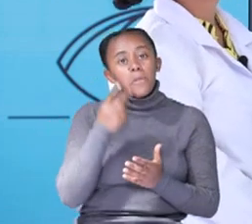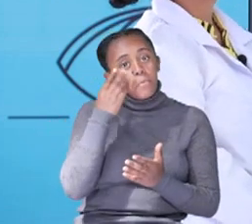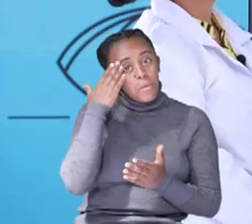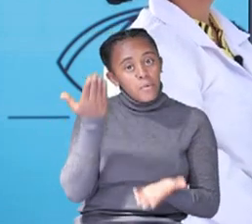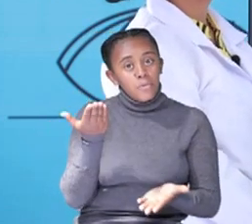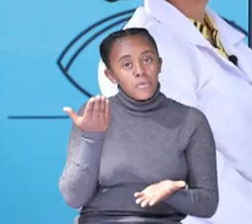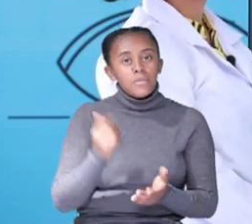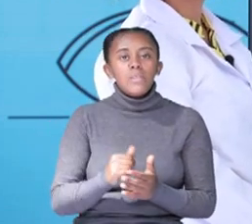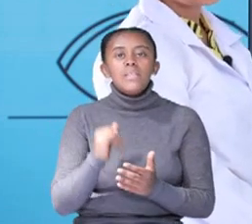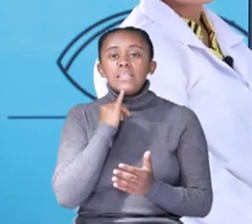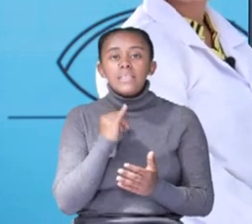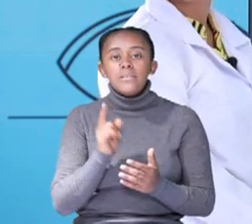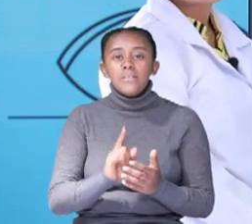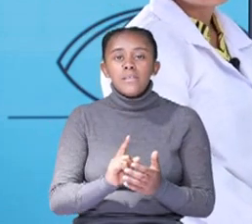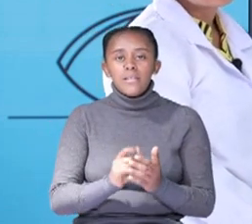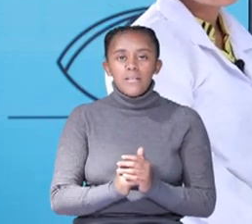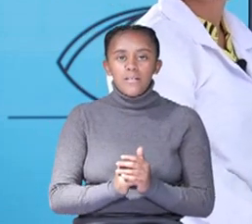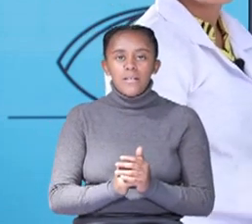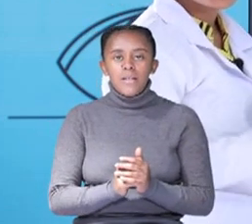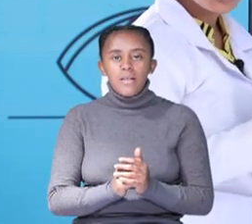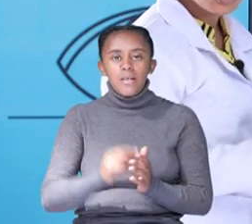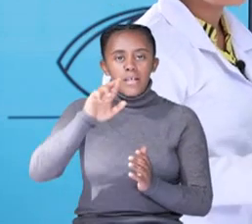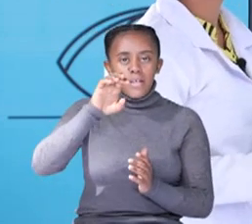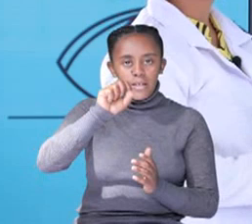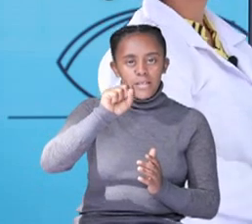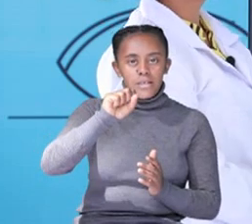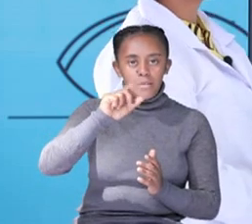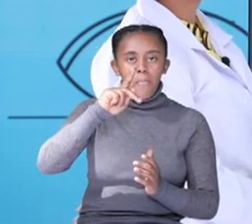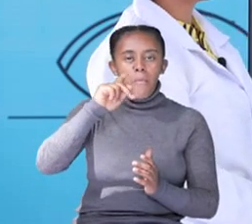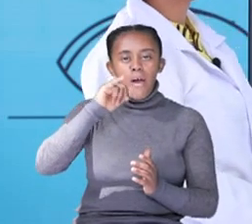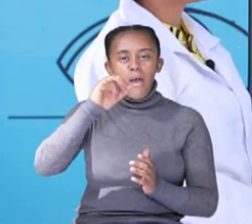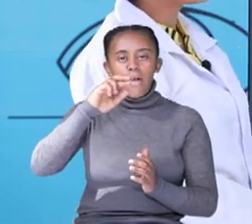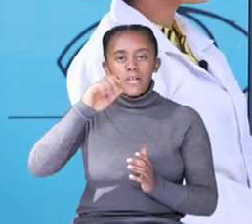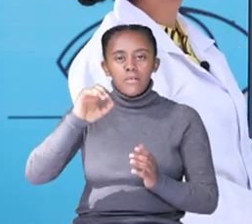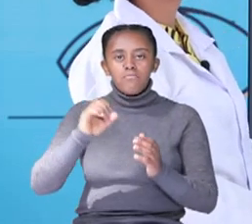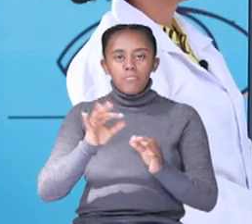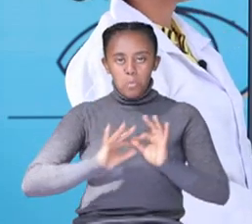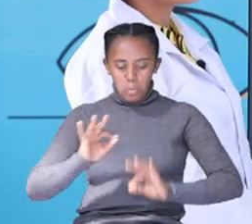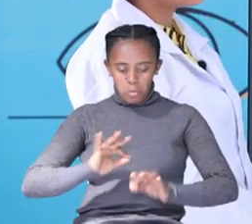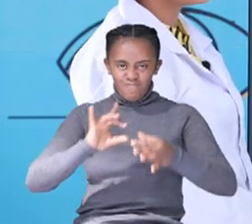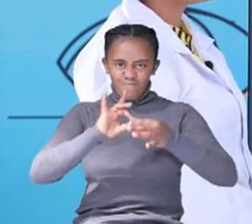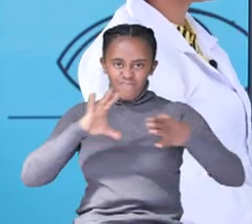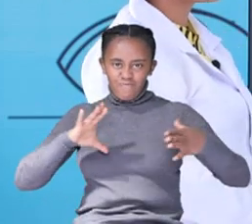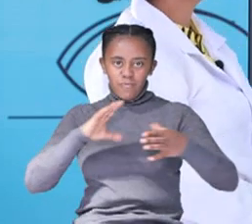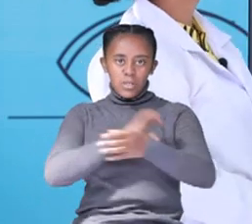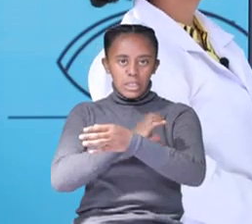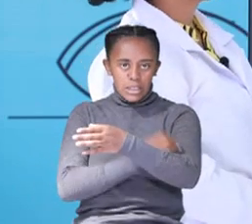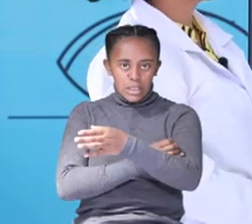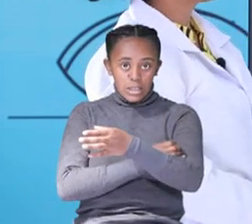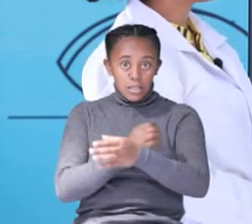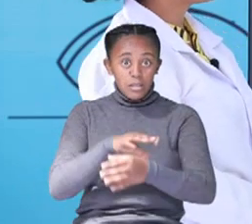know, is respiration that use oxygen to break down glucose to release